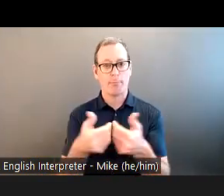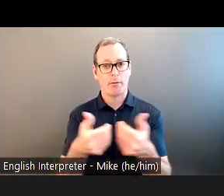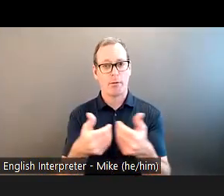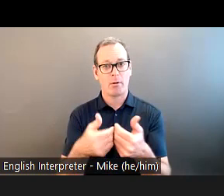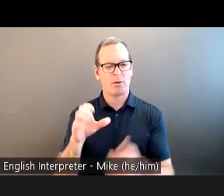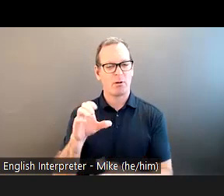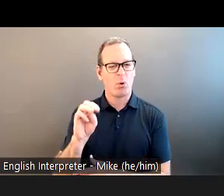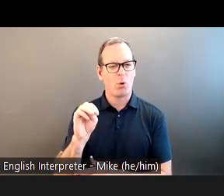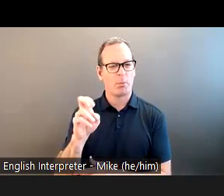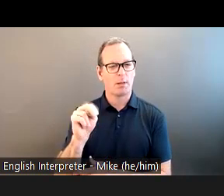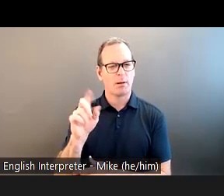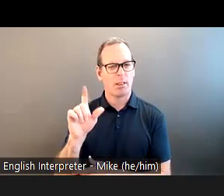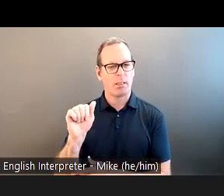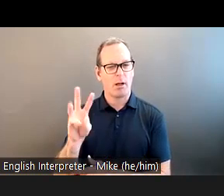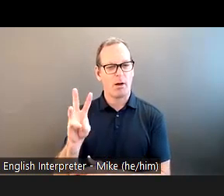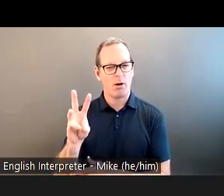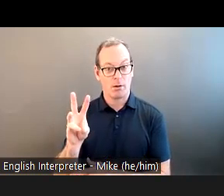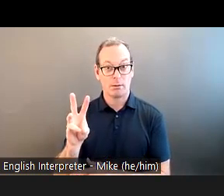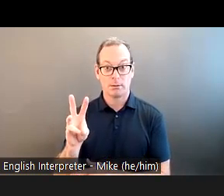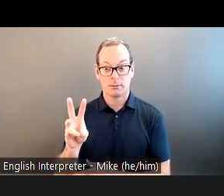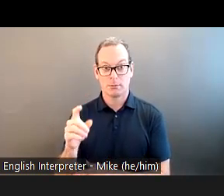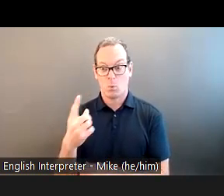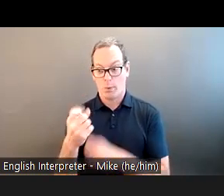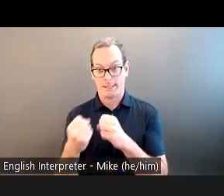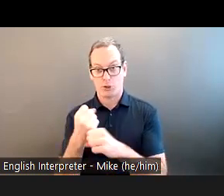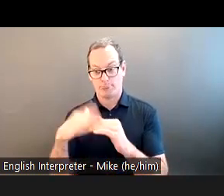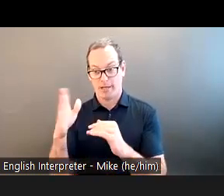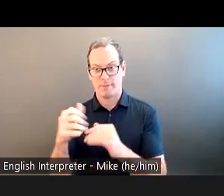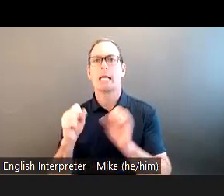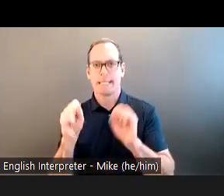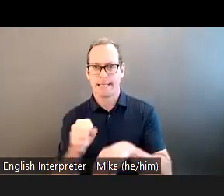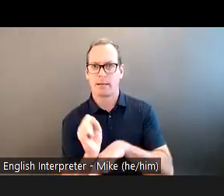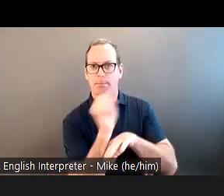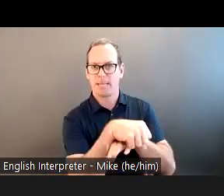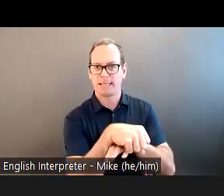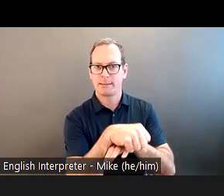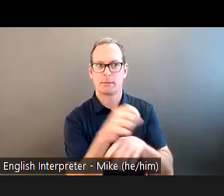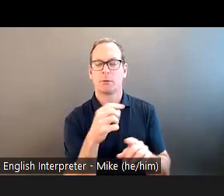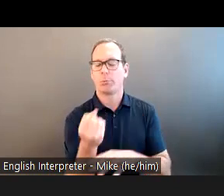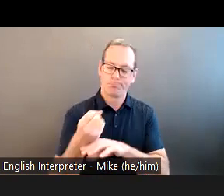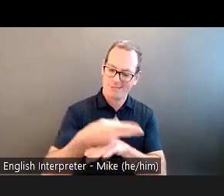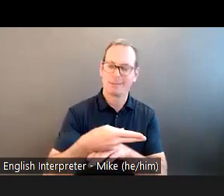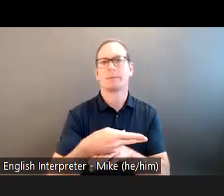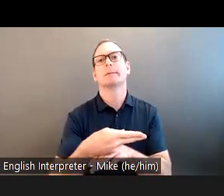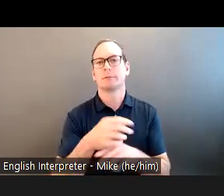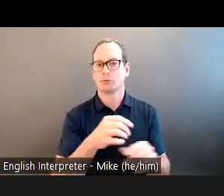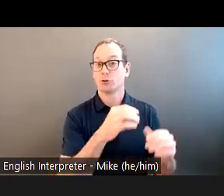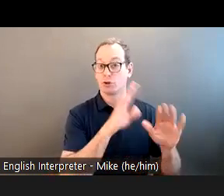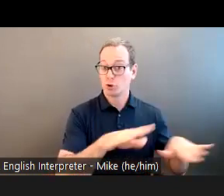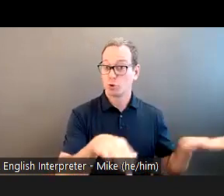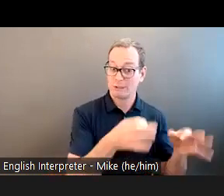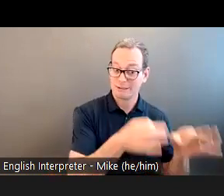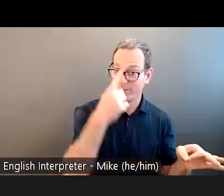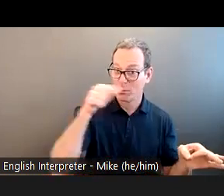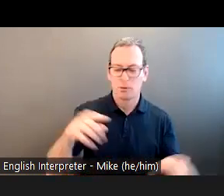aware that they could actually then trump your children in decision making. So it's why it's always a good idea if you do want your children and you've